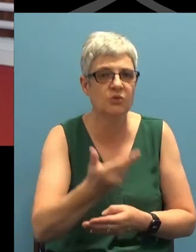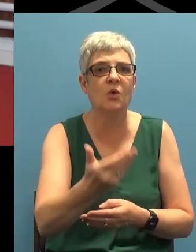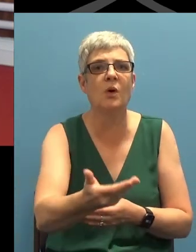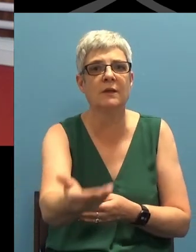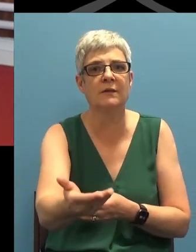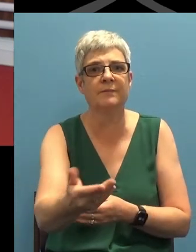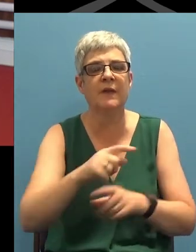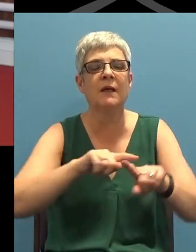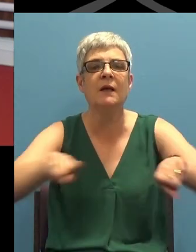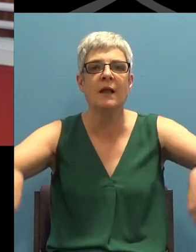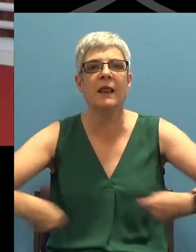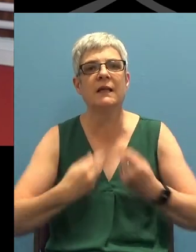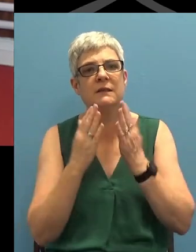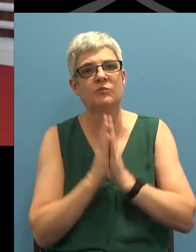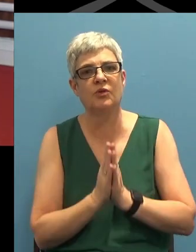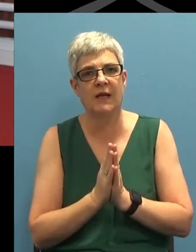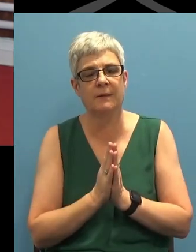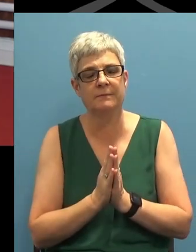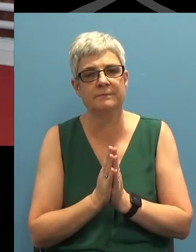Let us pray.